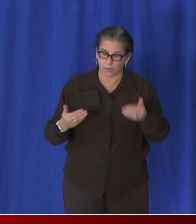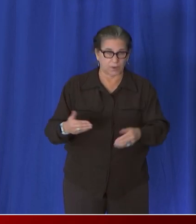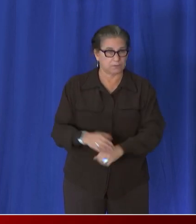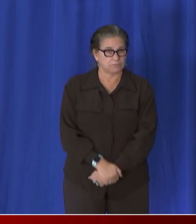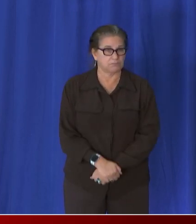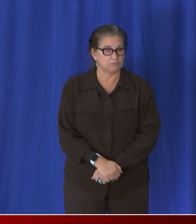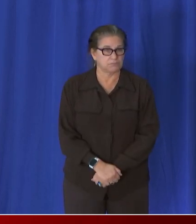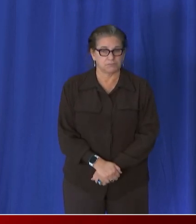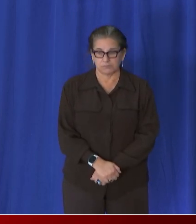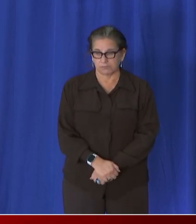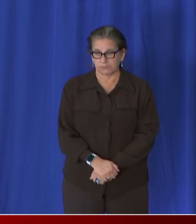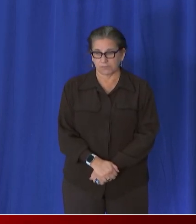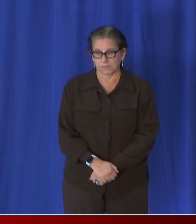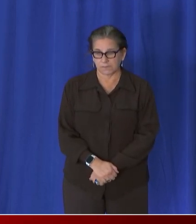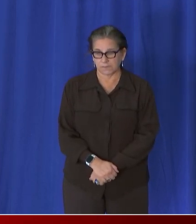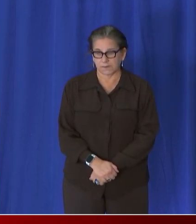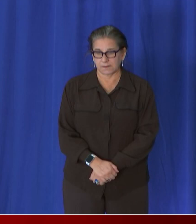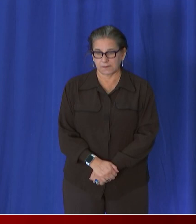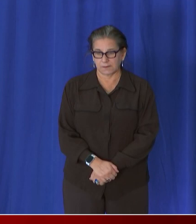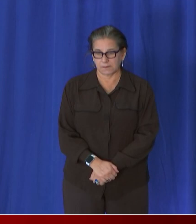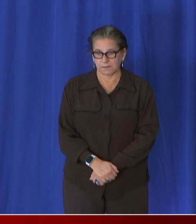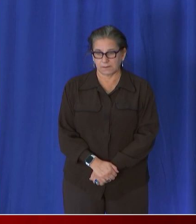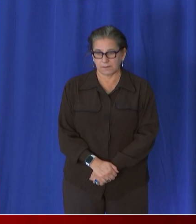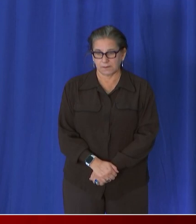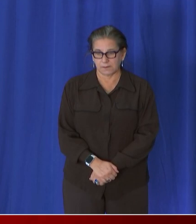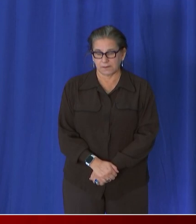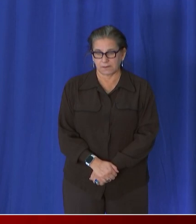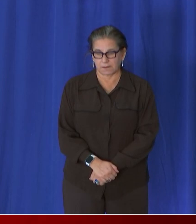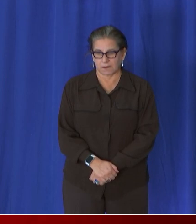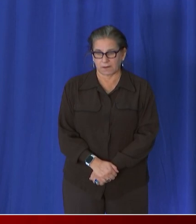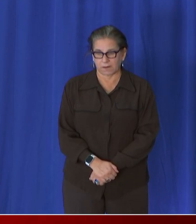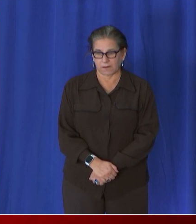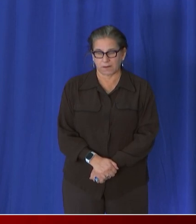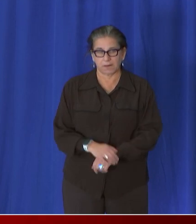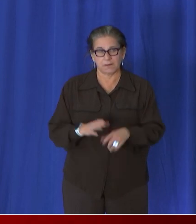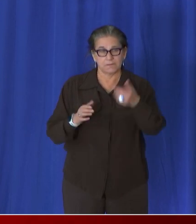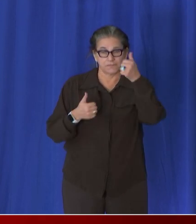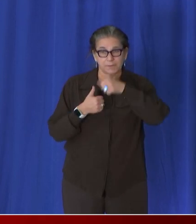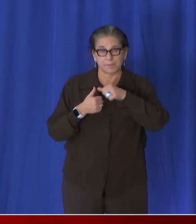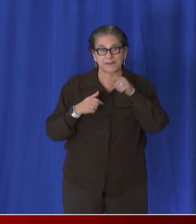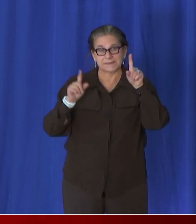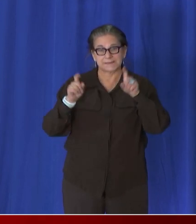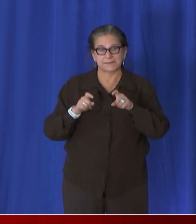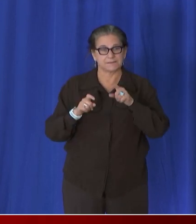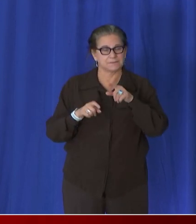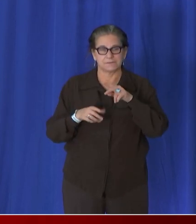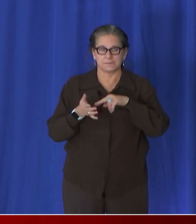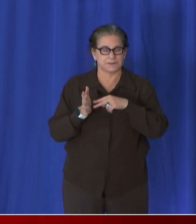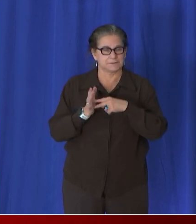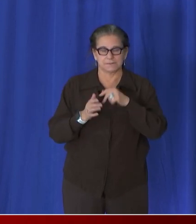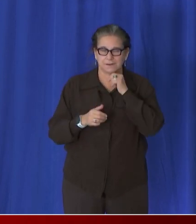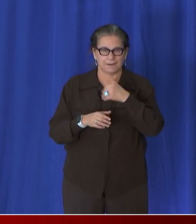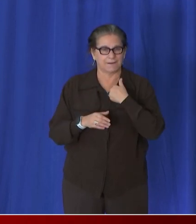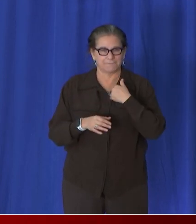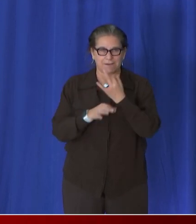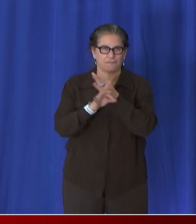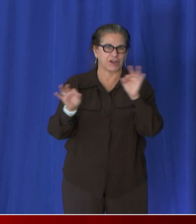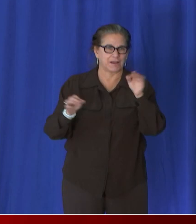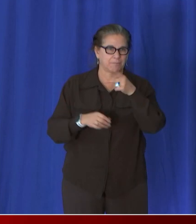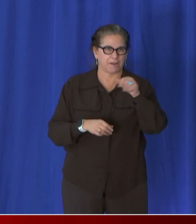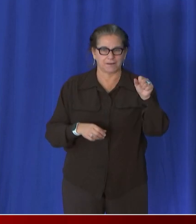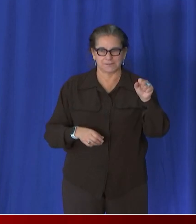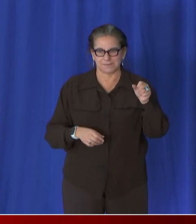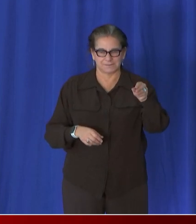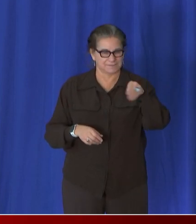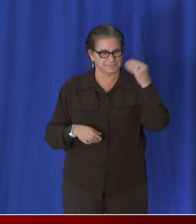that testing is not a free pass to do what you want. We want people to still take those precautions. And so a lot of people are really interested